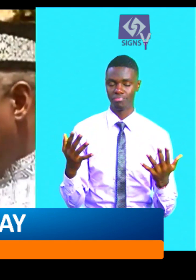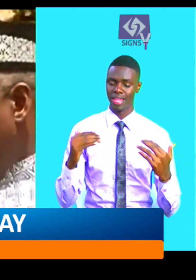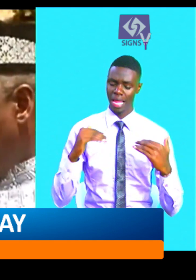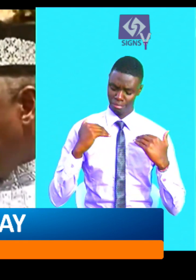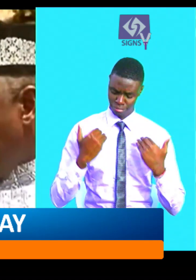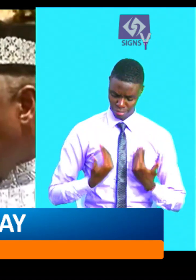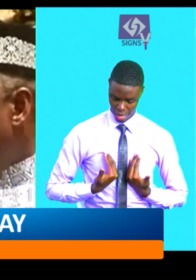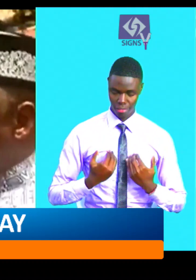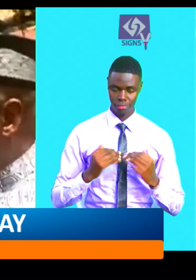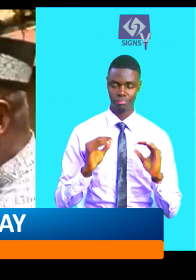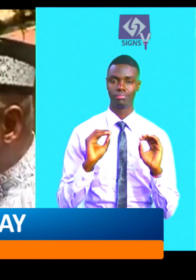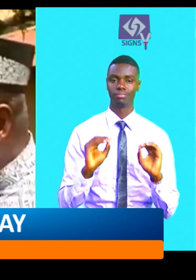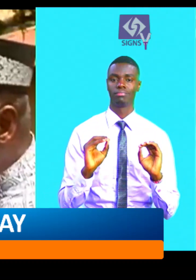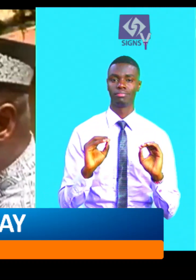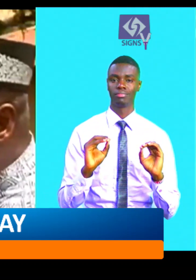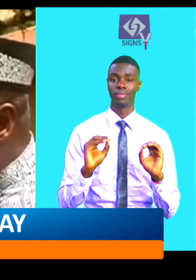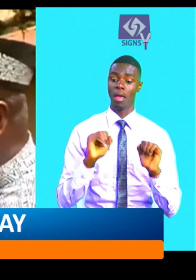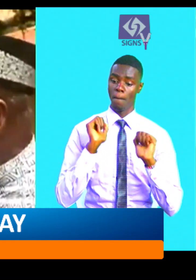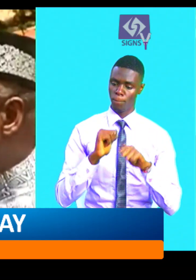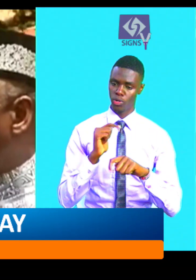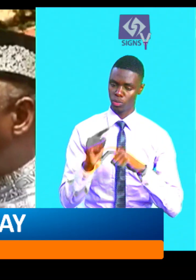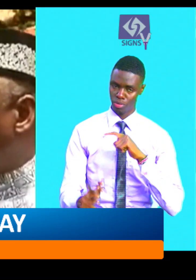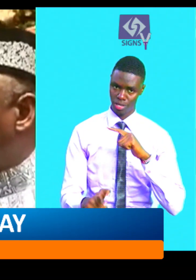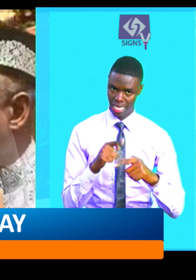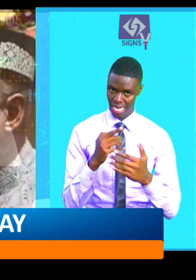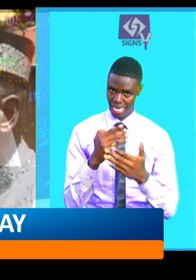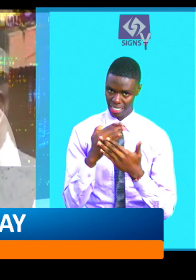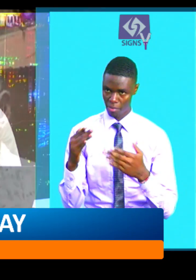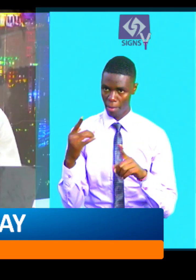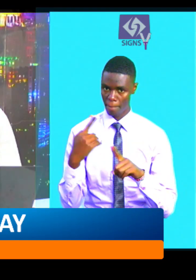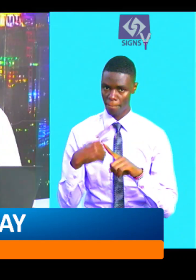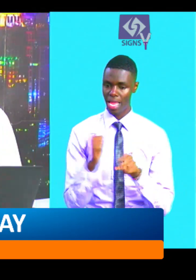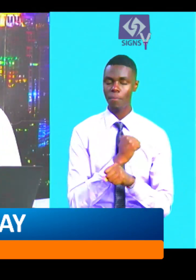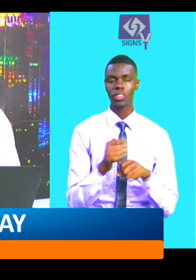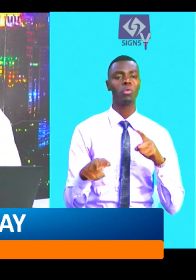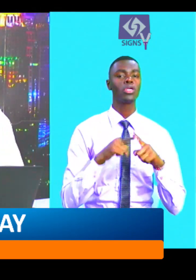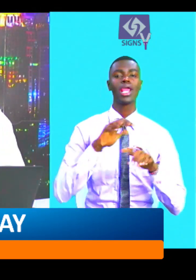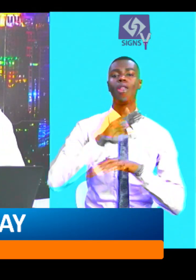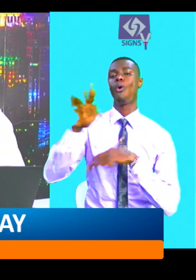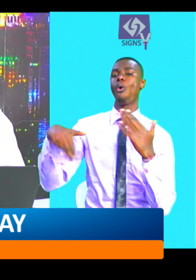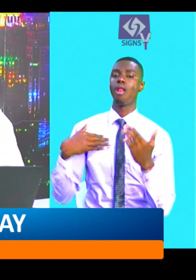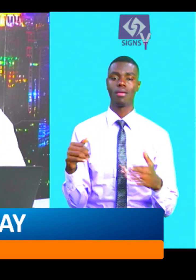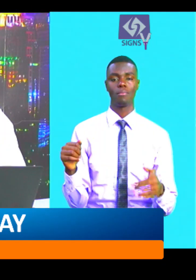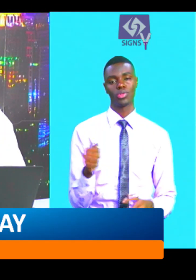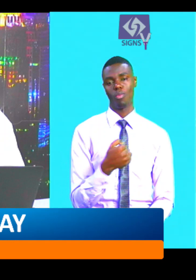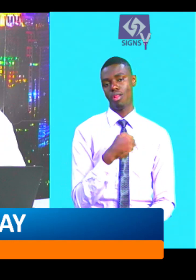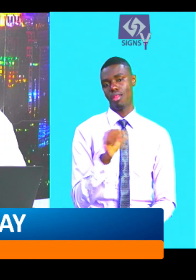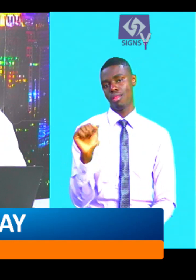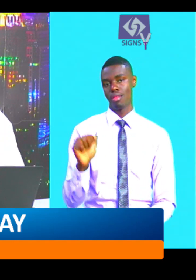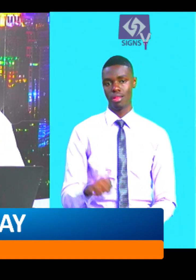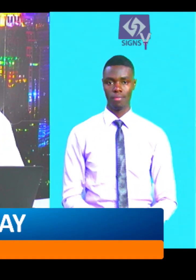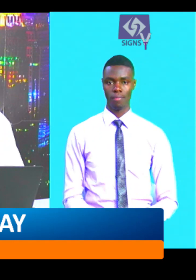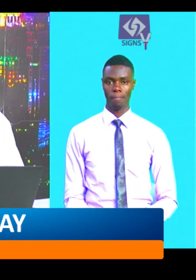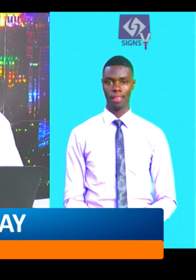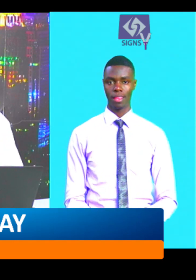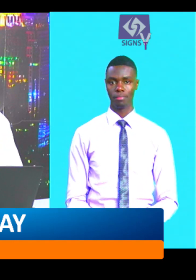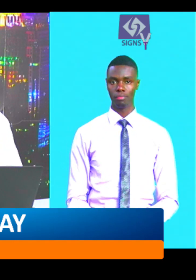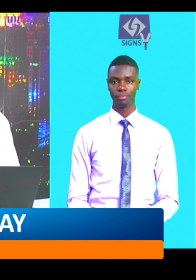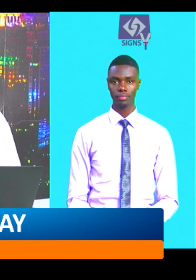jukumu ya serikali kulinda maisha na hali ya wananchi na mali ya wananchi. We will